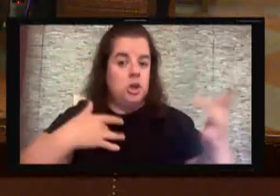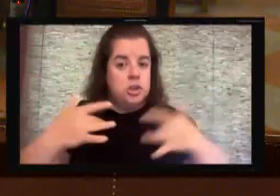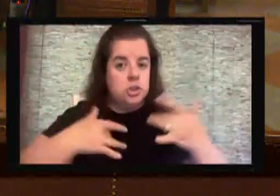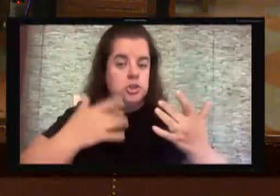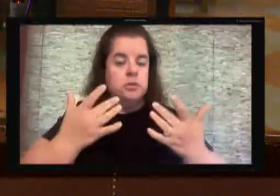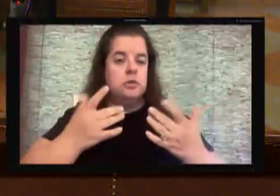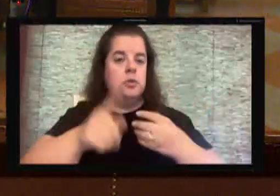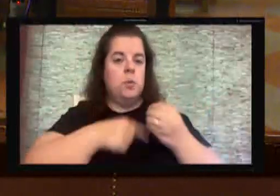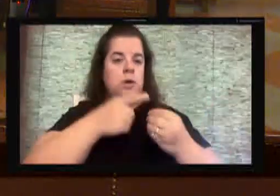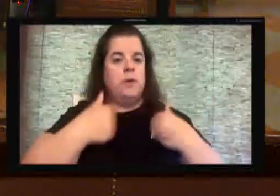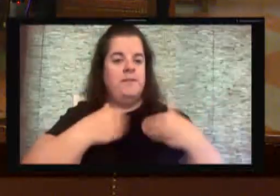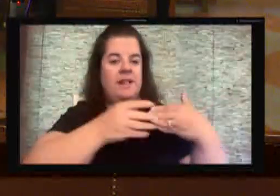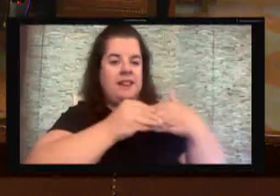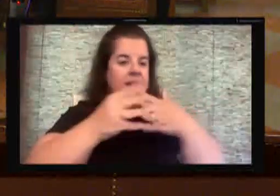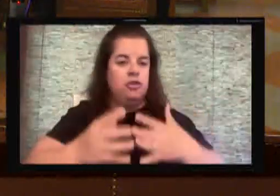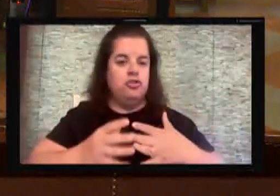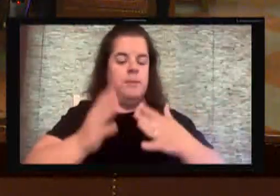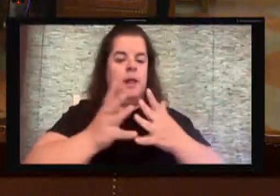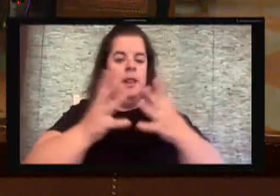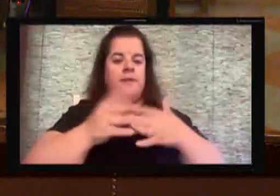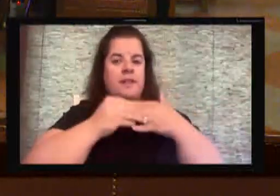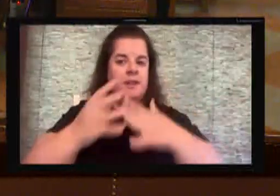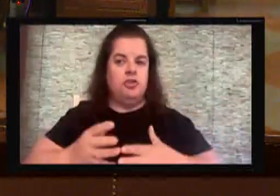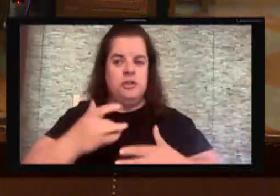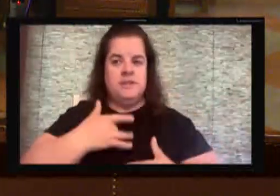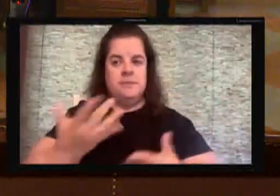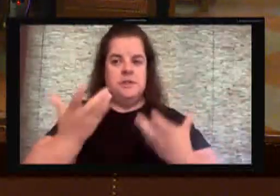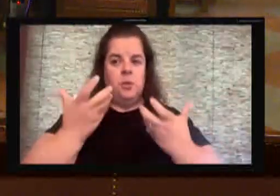have a lot of leadership that seems to want to